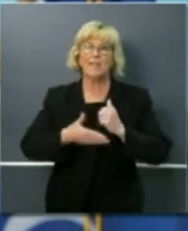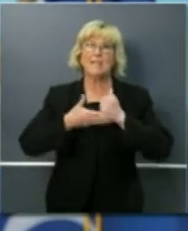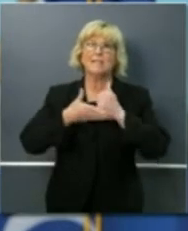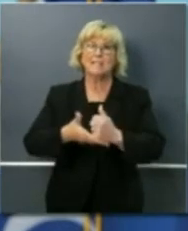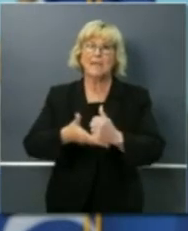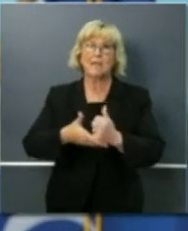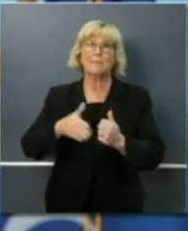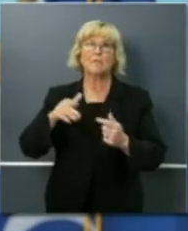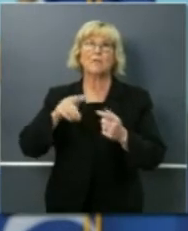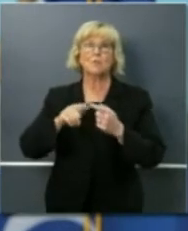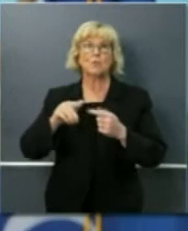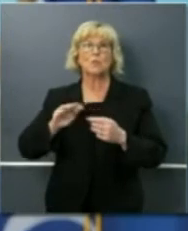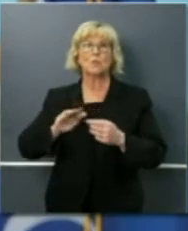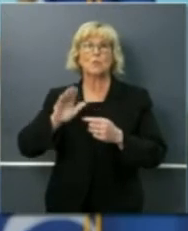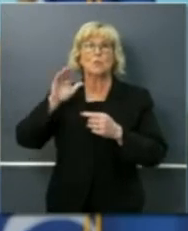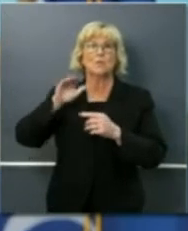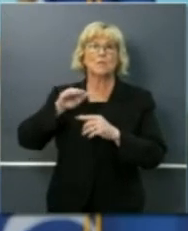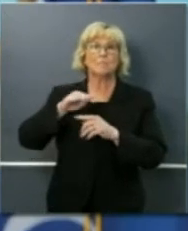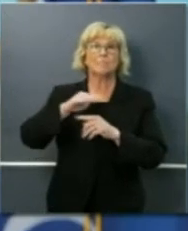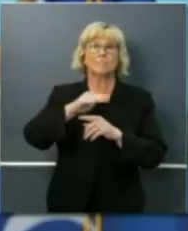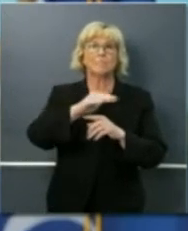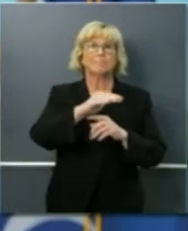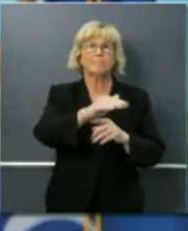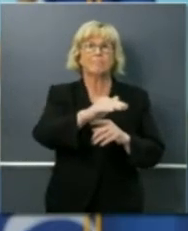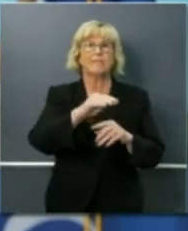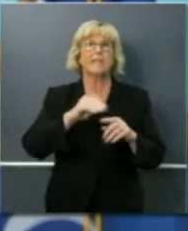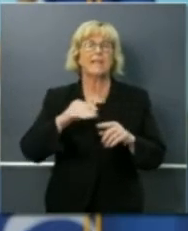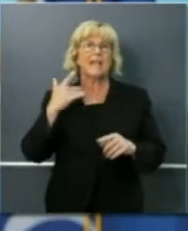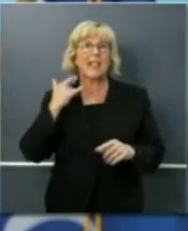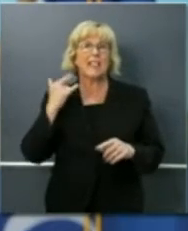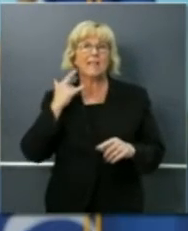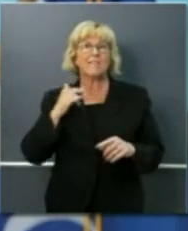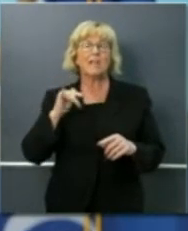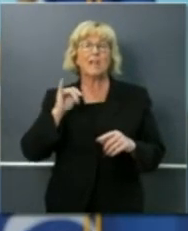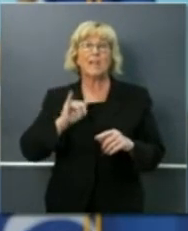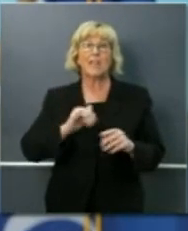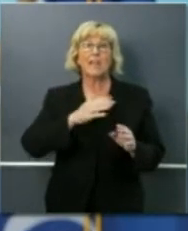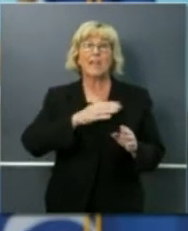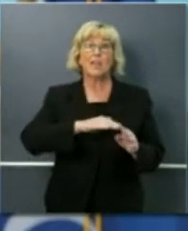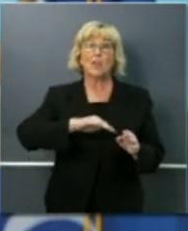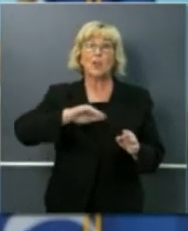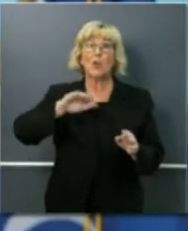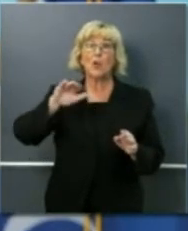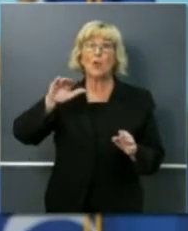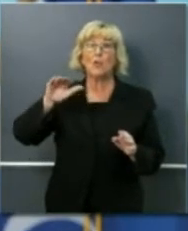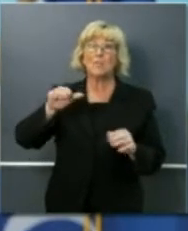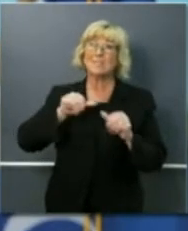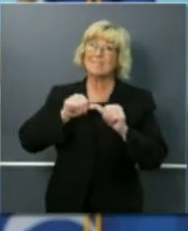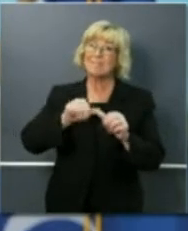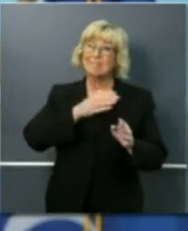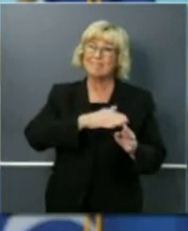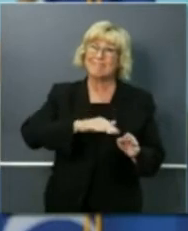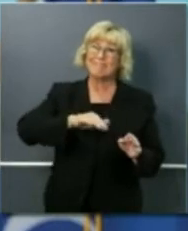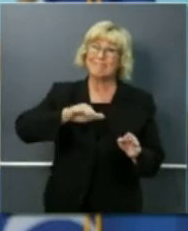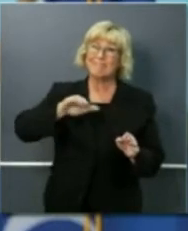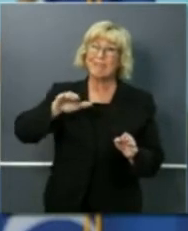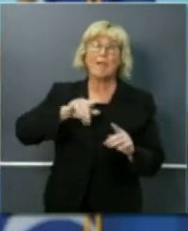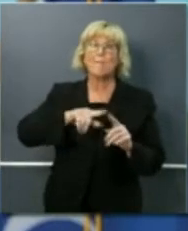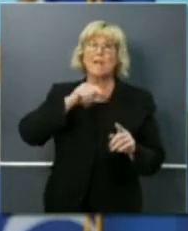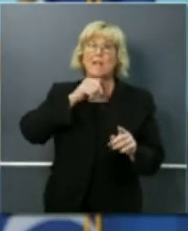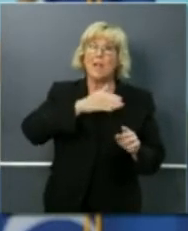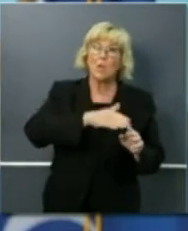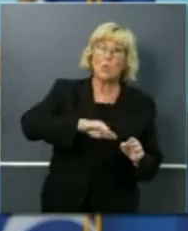bend the curve in the state of California. But that curve continues to rise, just not at the